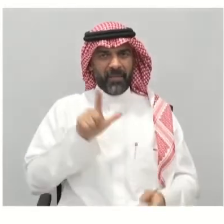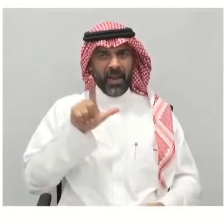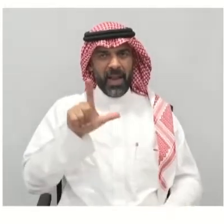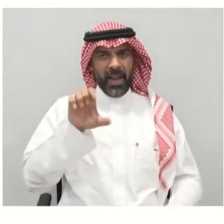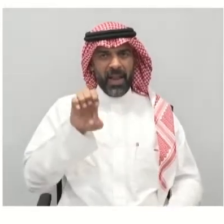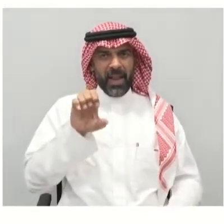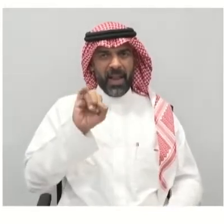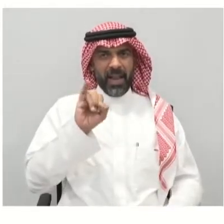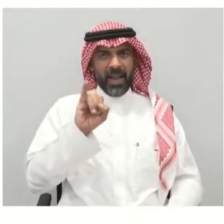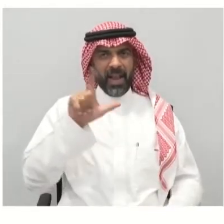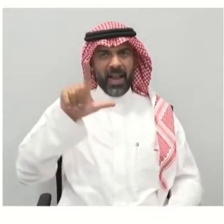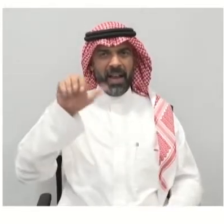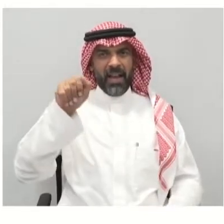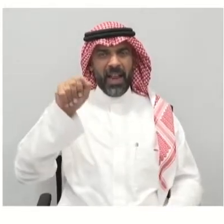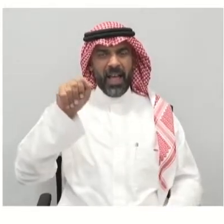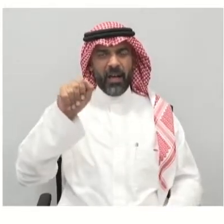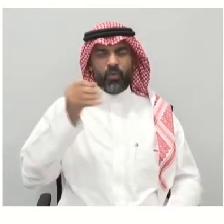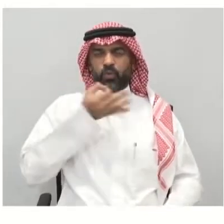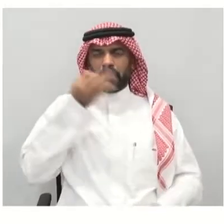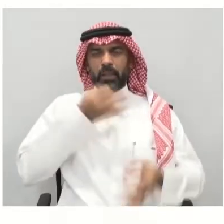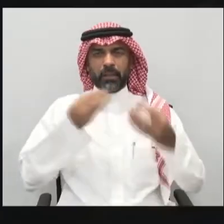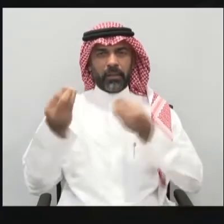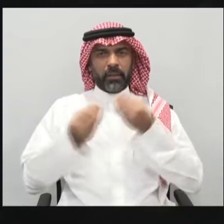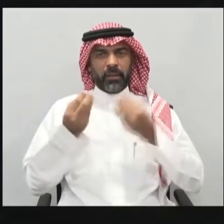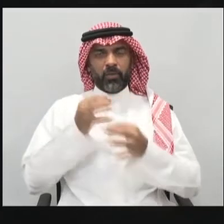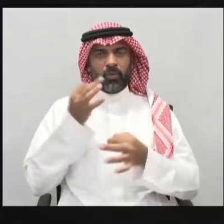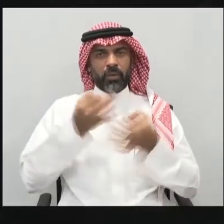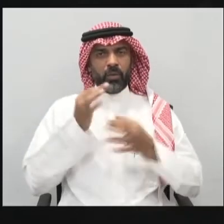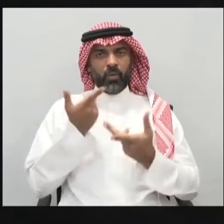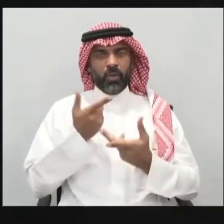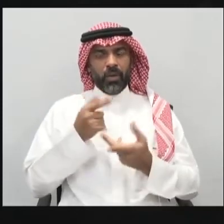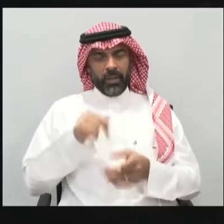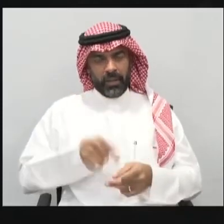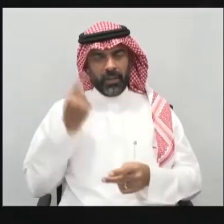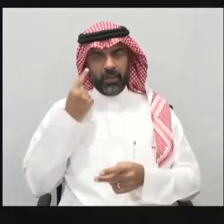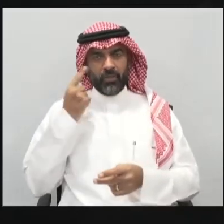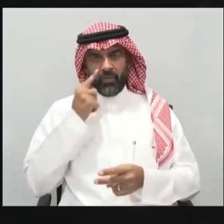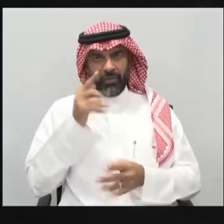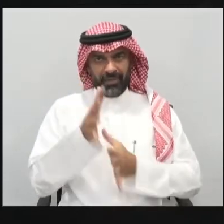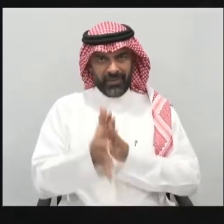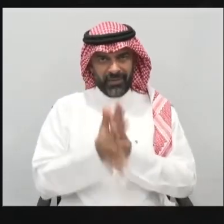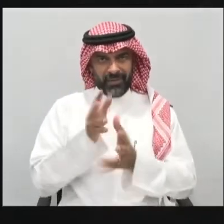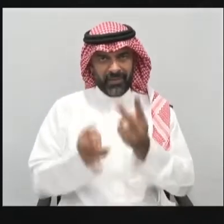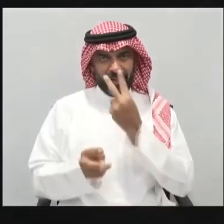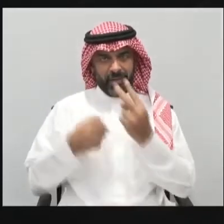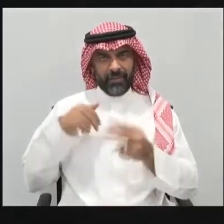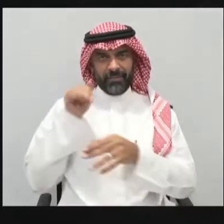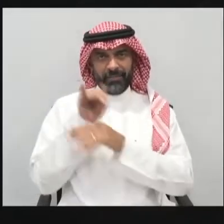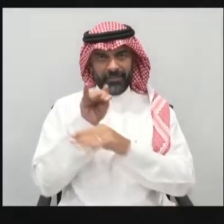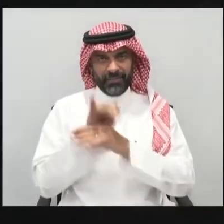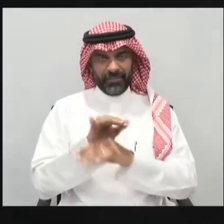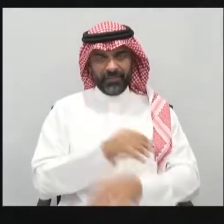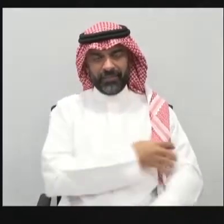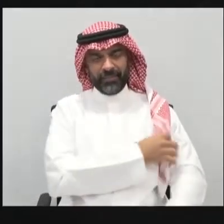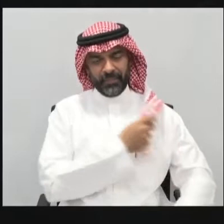They might be talking about days or weather, but at the back of your head, you have all the memories of what you do